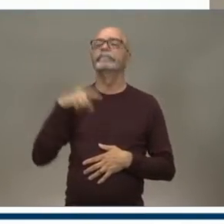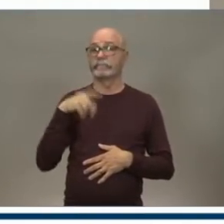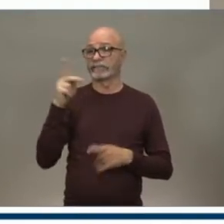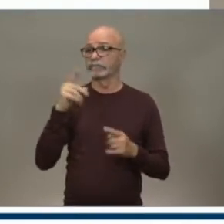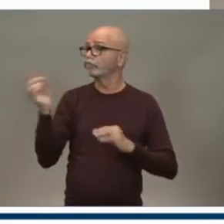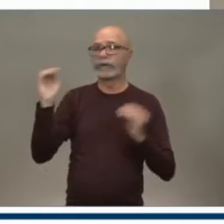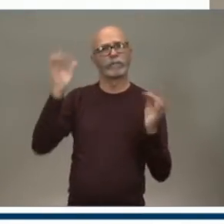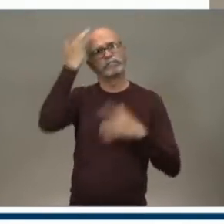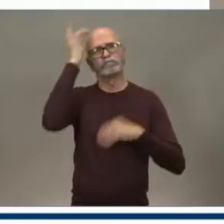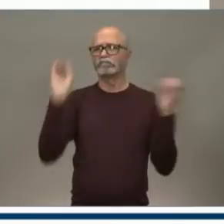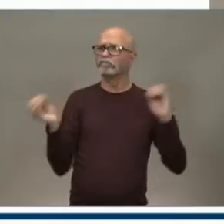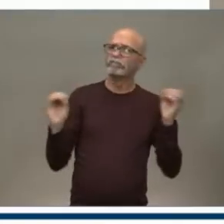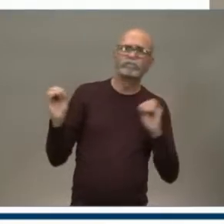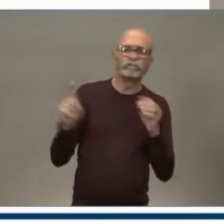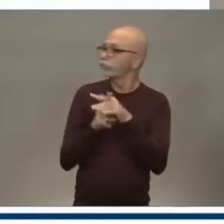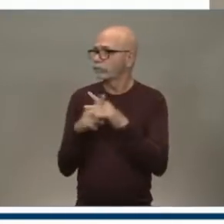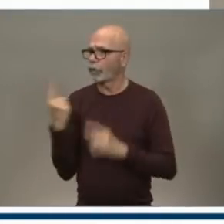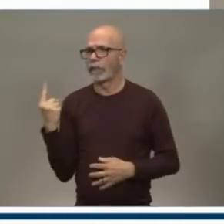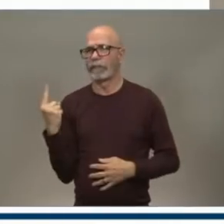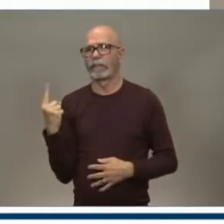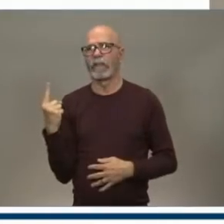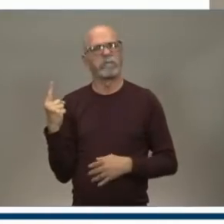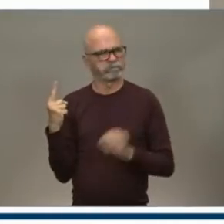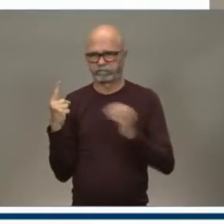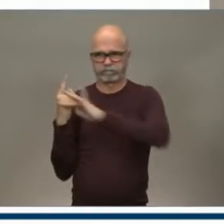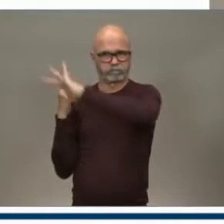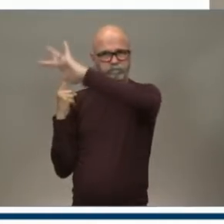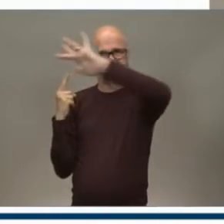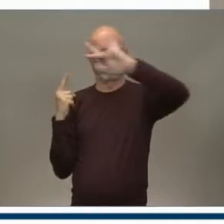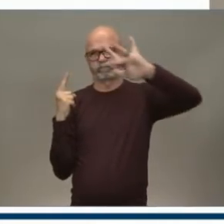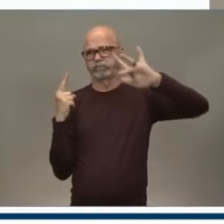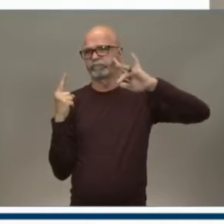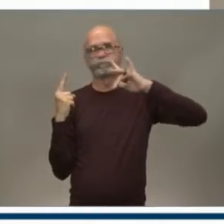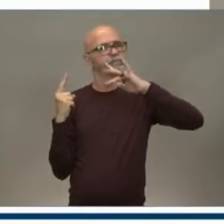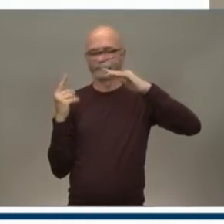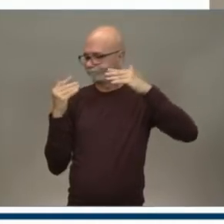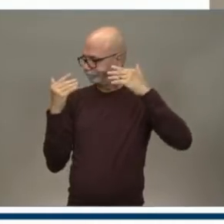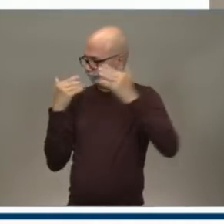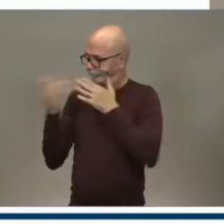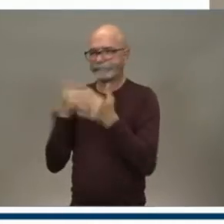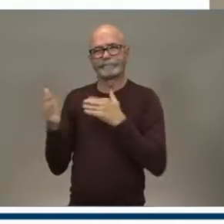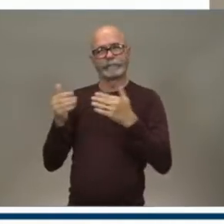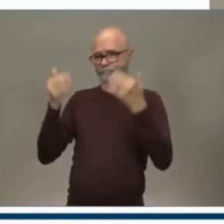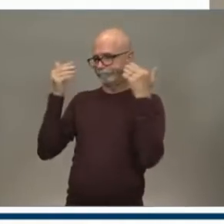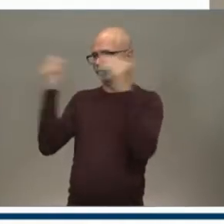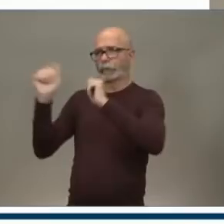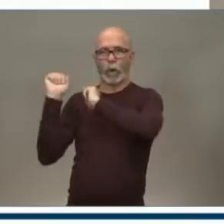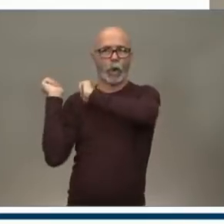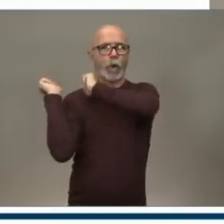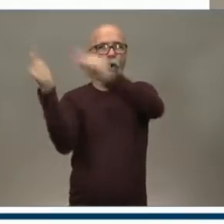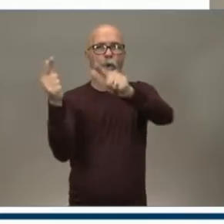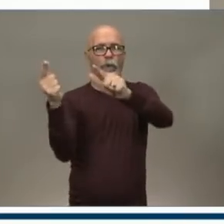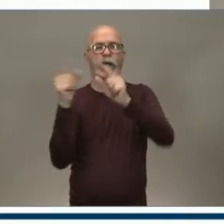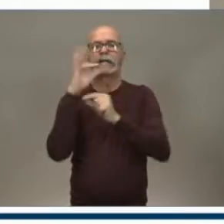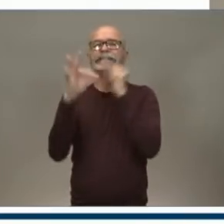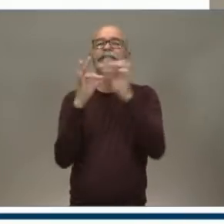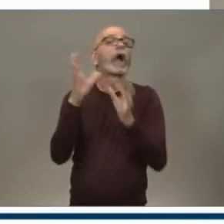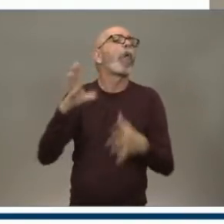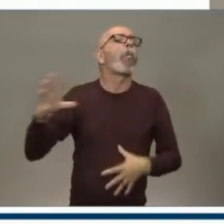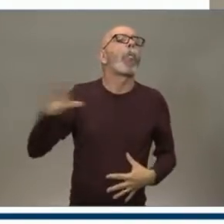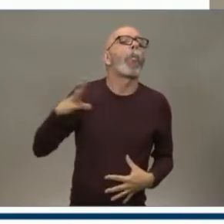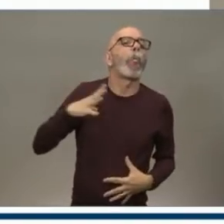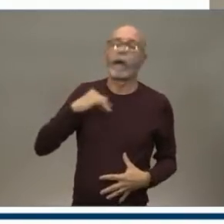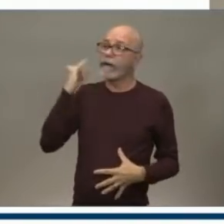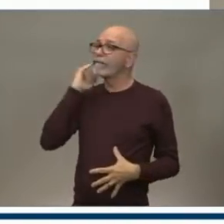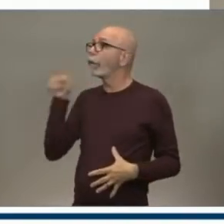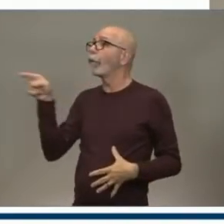at things about how we may use testing, asymptomatic testing, to get a better understanding of where we